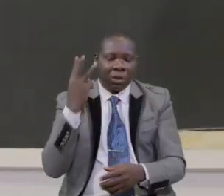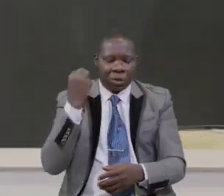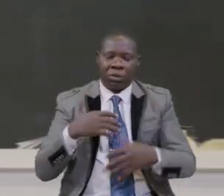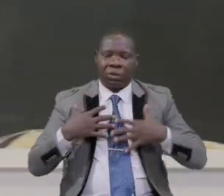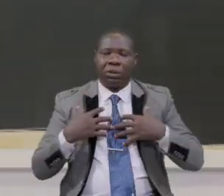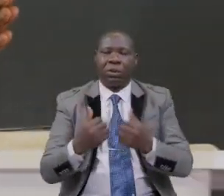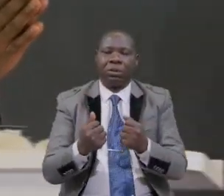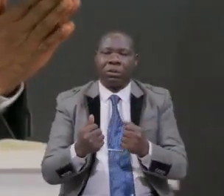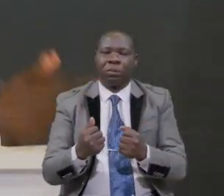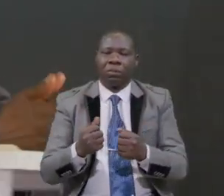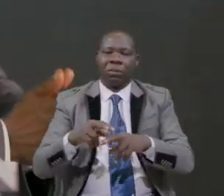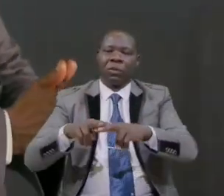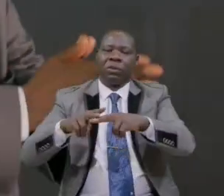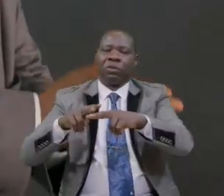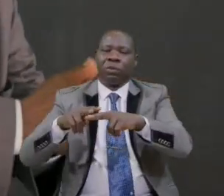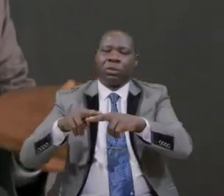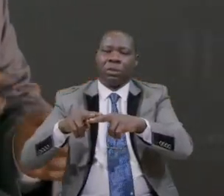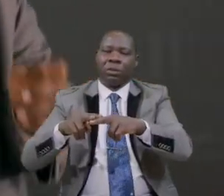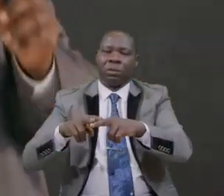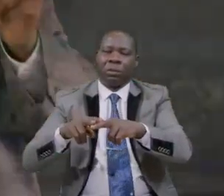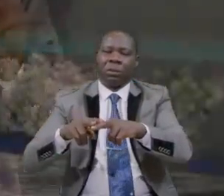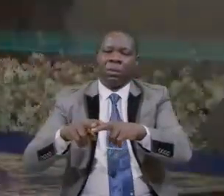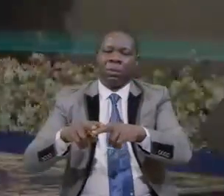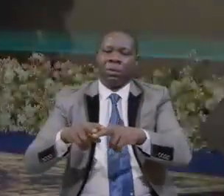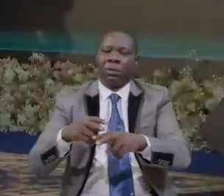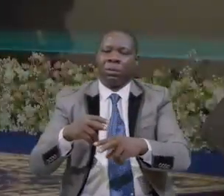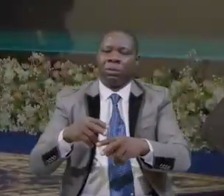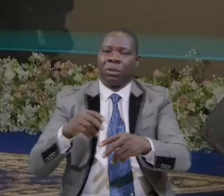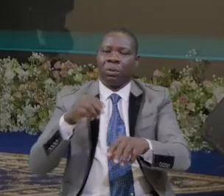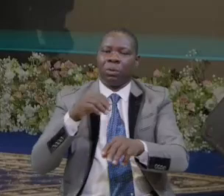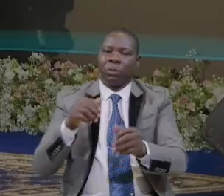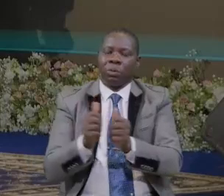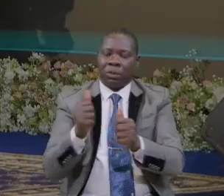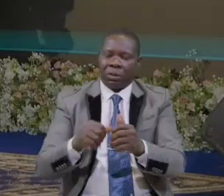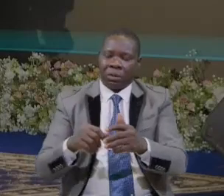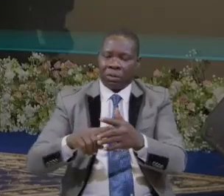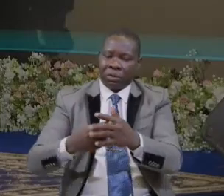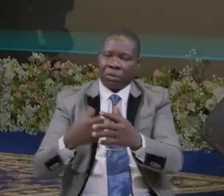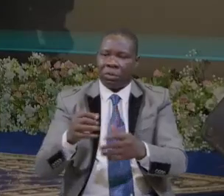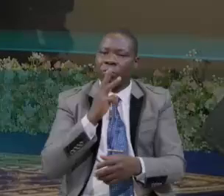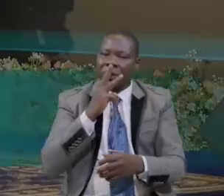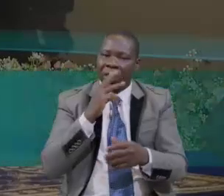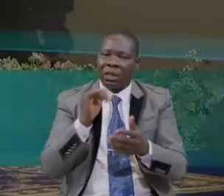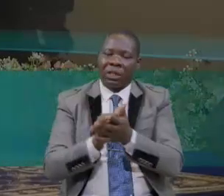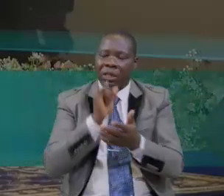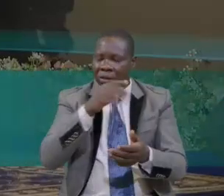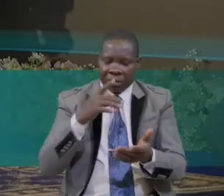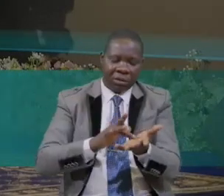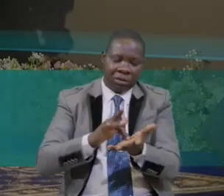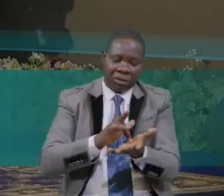Salt to the source of the water. That was the treatment that